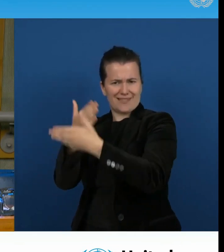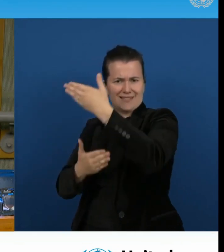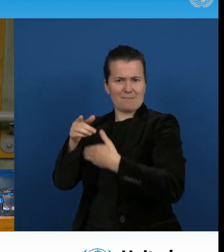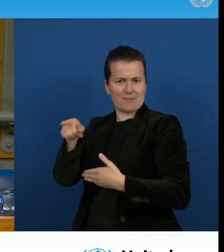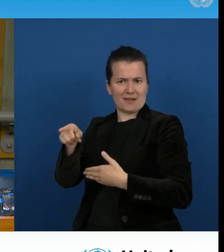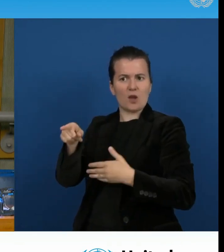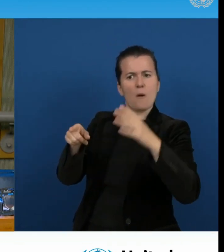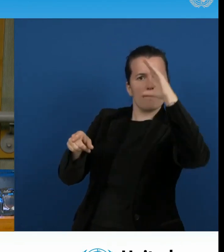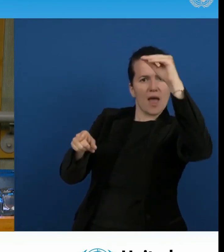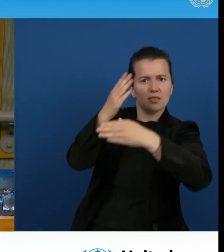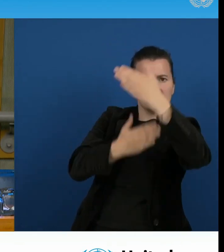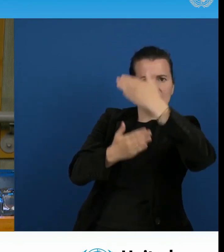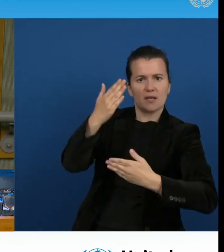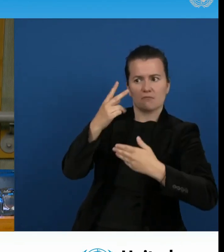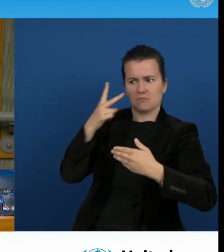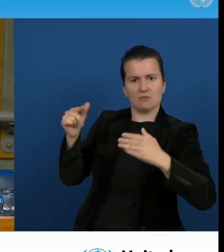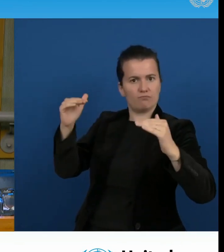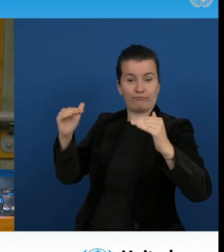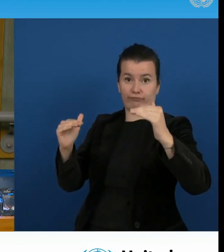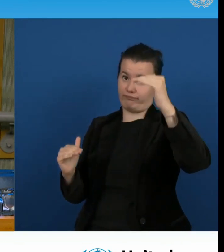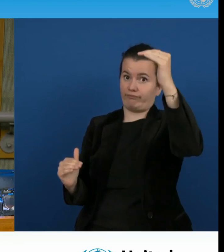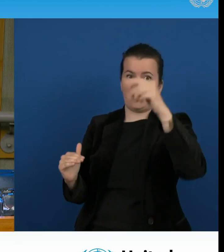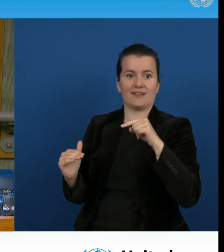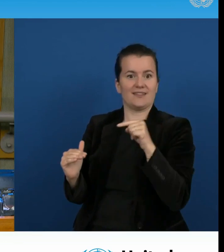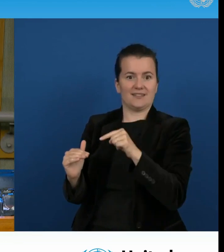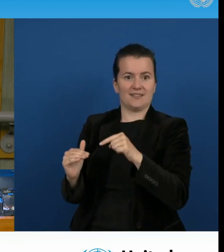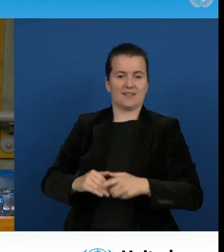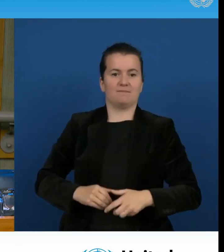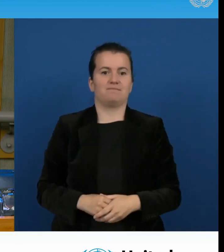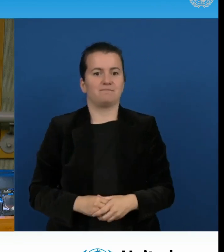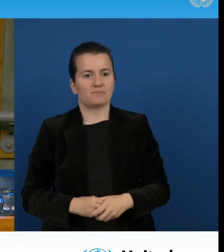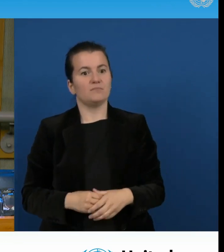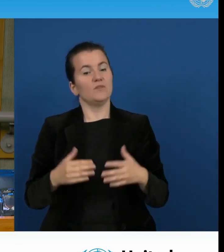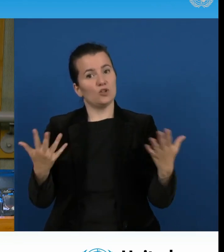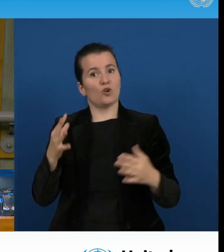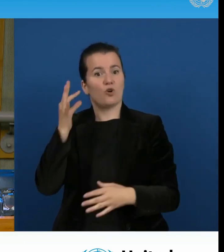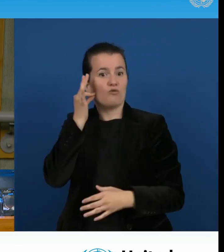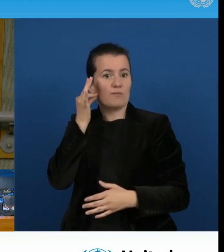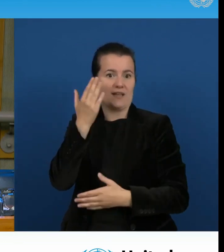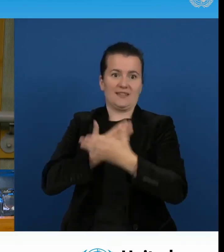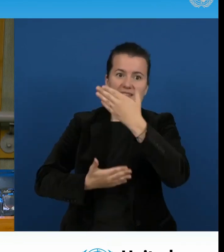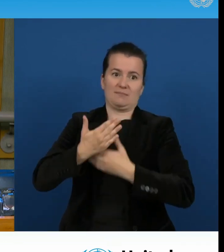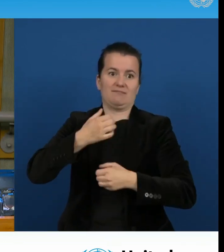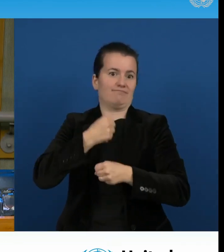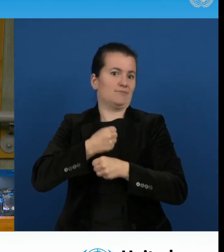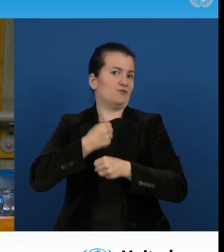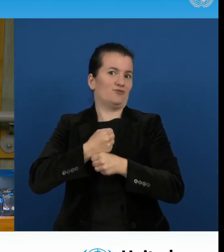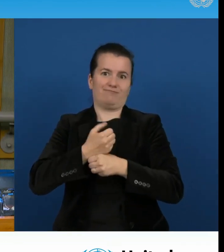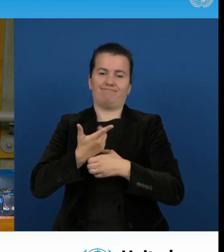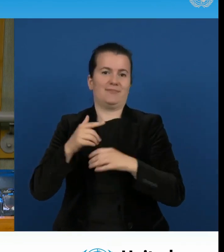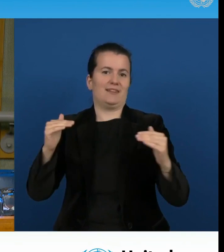the labor market participation rate of women with disabilities is particularly low. Worldwide, persons with disabilities